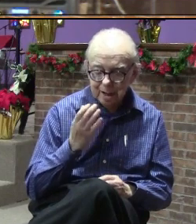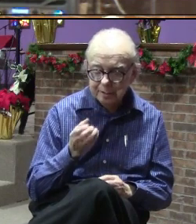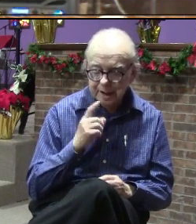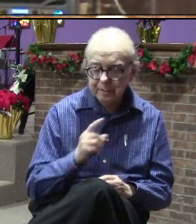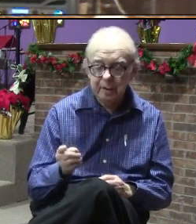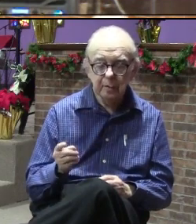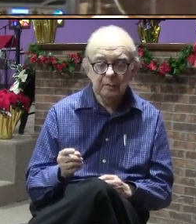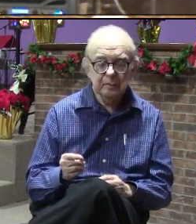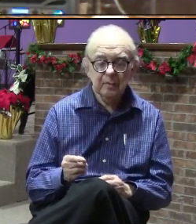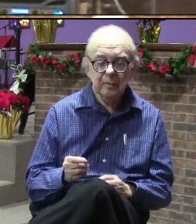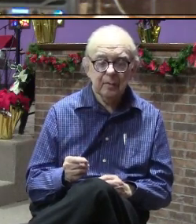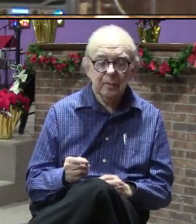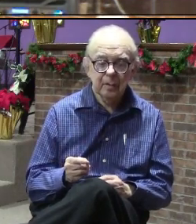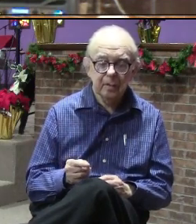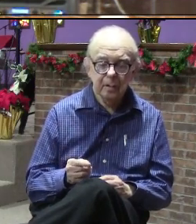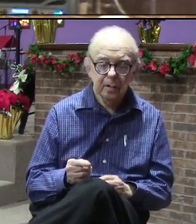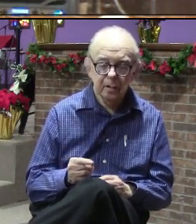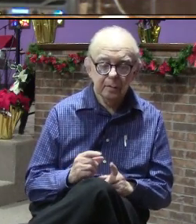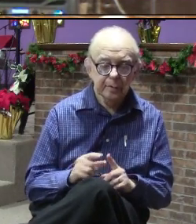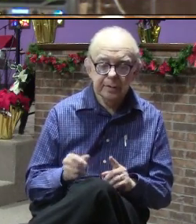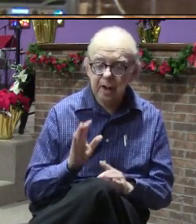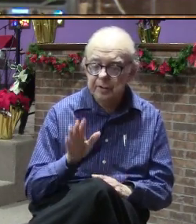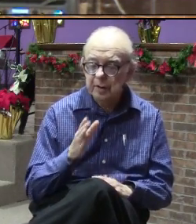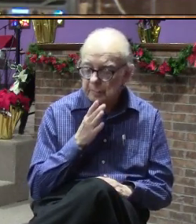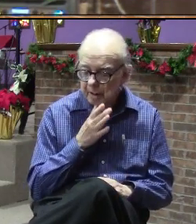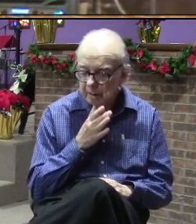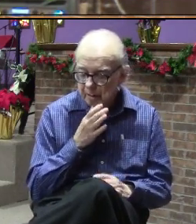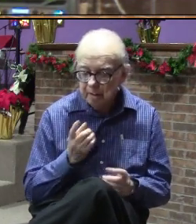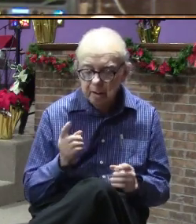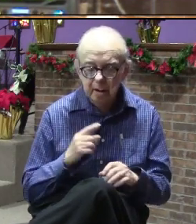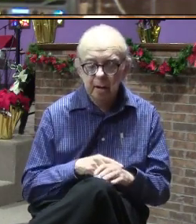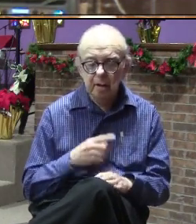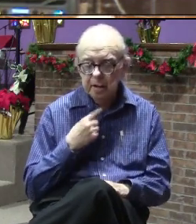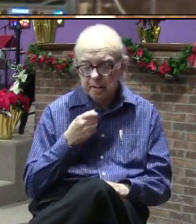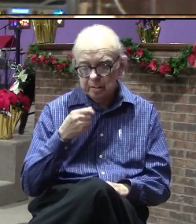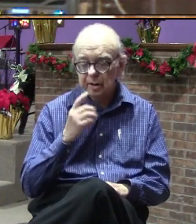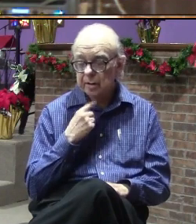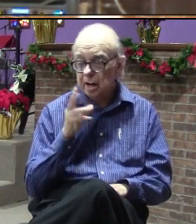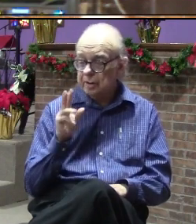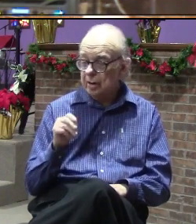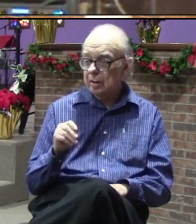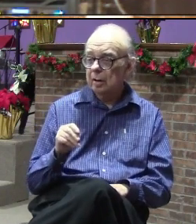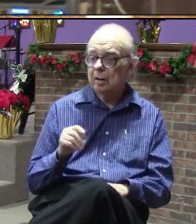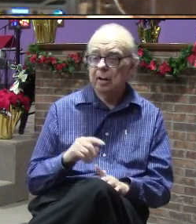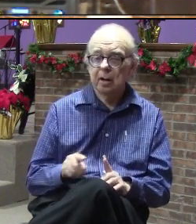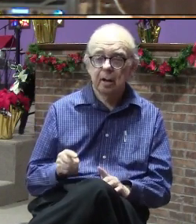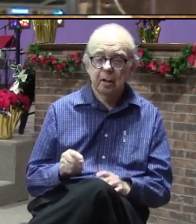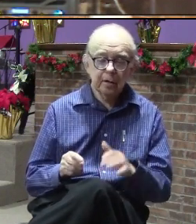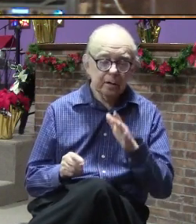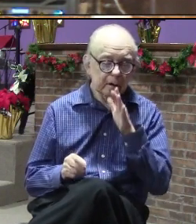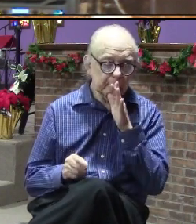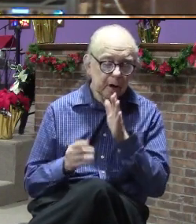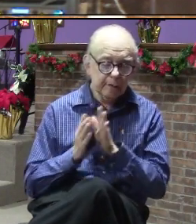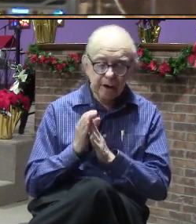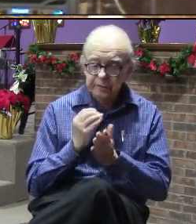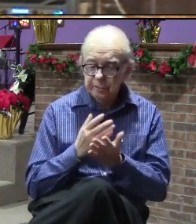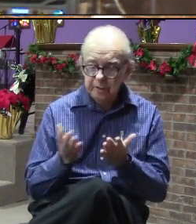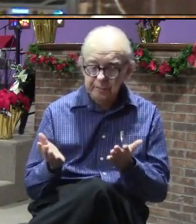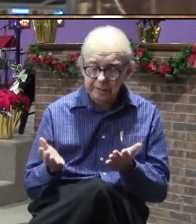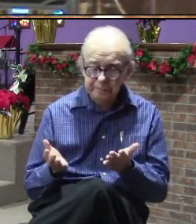I mean, it's just that simple. You know, a lot of times you can tell God no, but if mom asks you something,